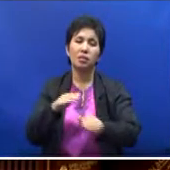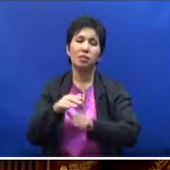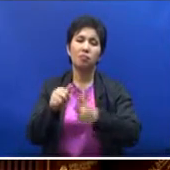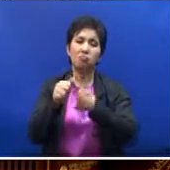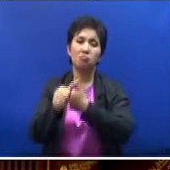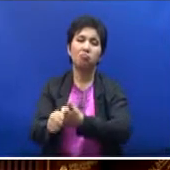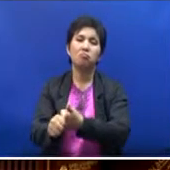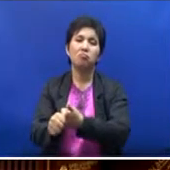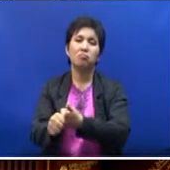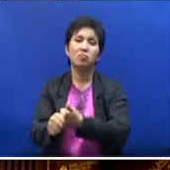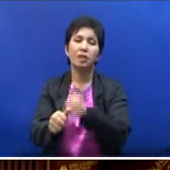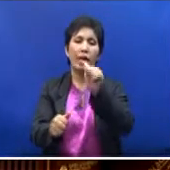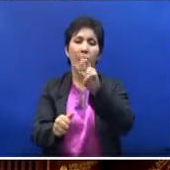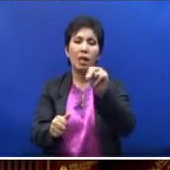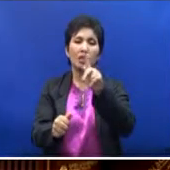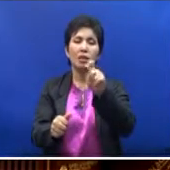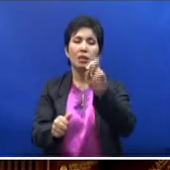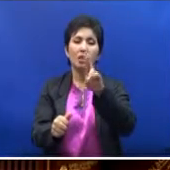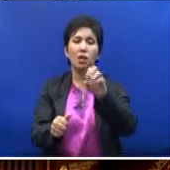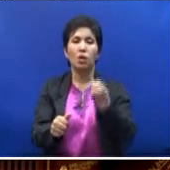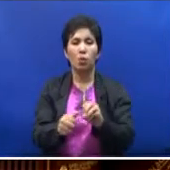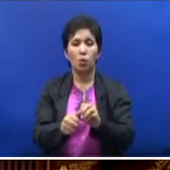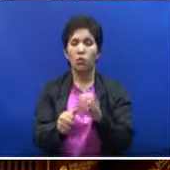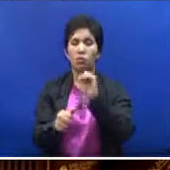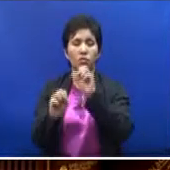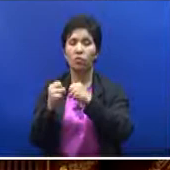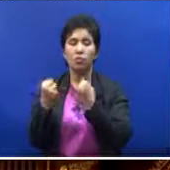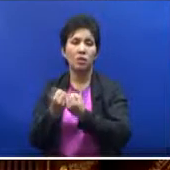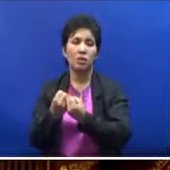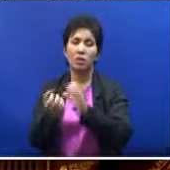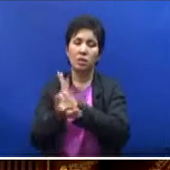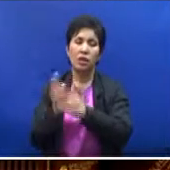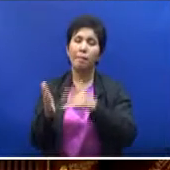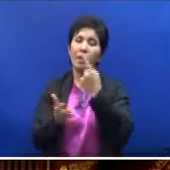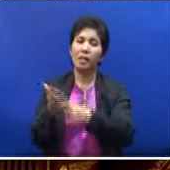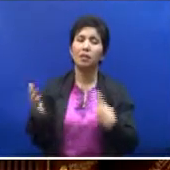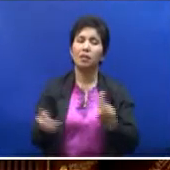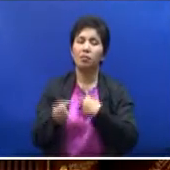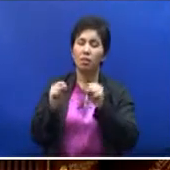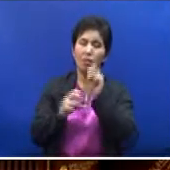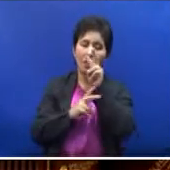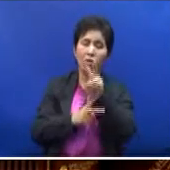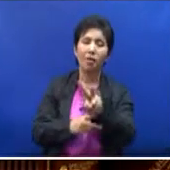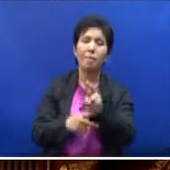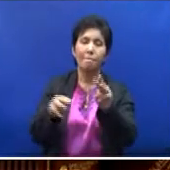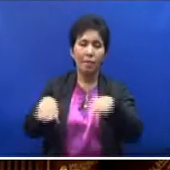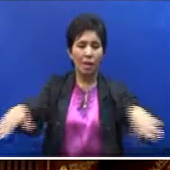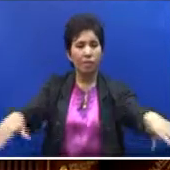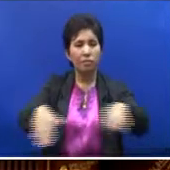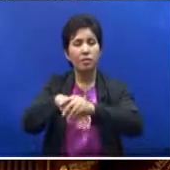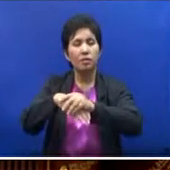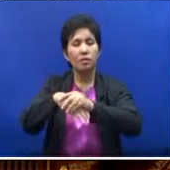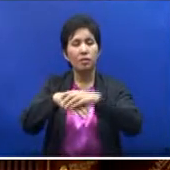the anthropologist perspective. Okay, so basically what we can say about marriage from